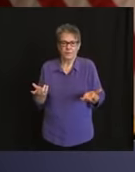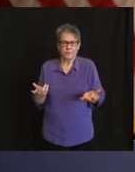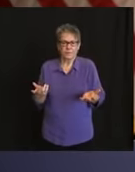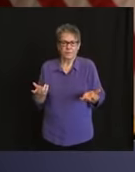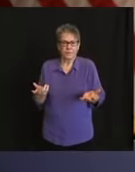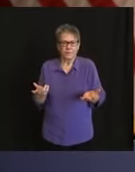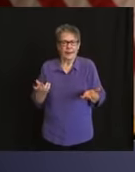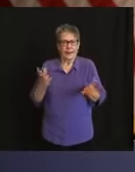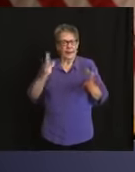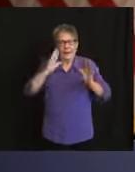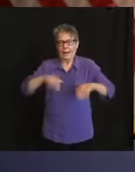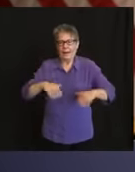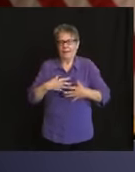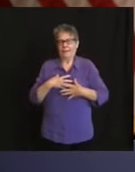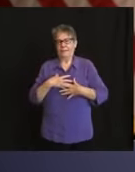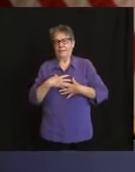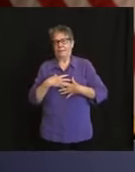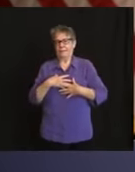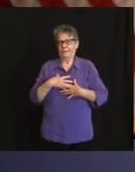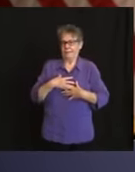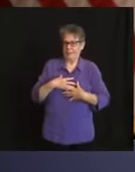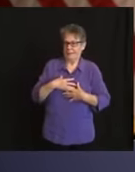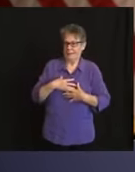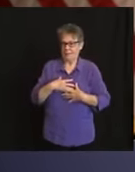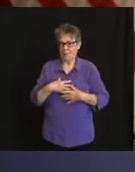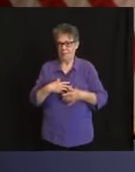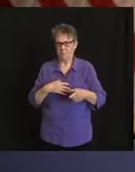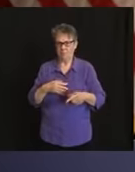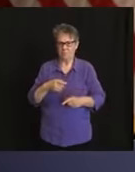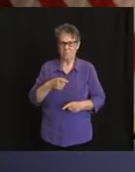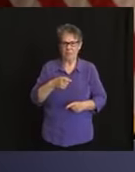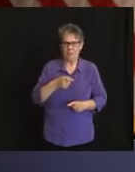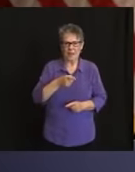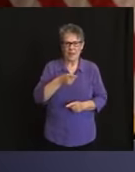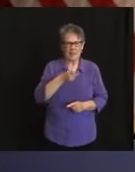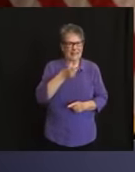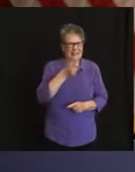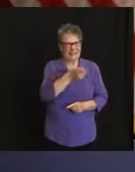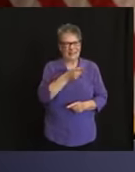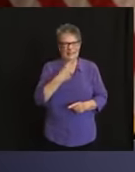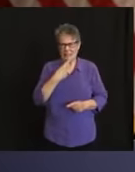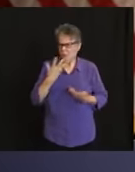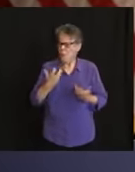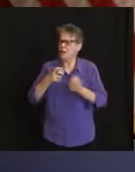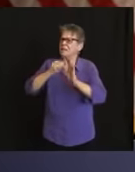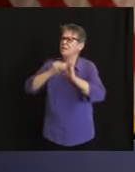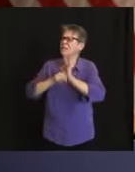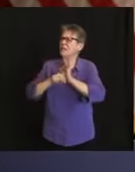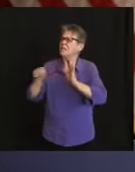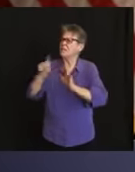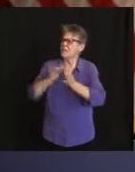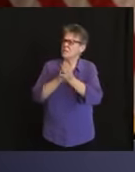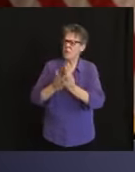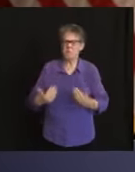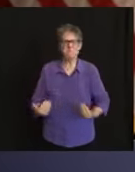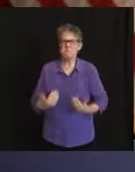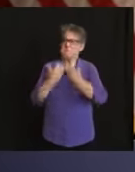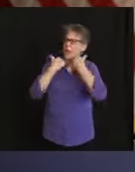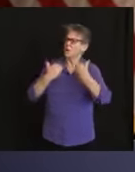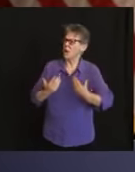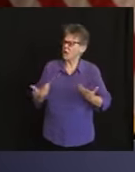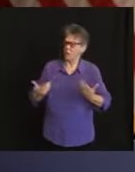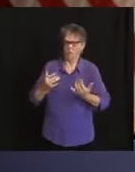going lower if he's implying he wants to bankrupt states. We are constantly open, and I said this today,